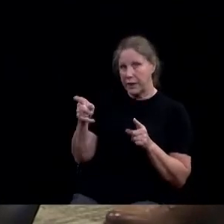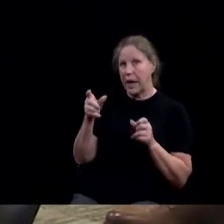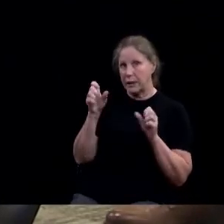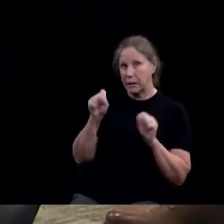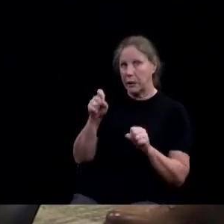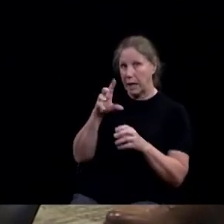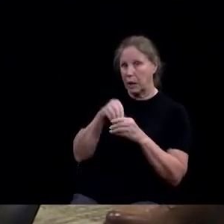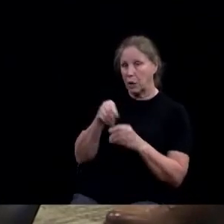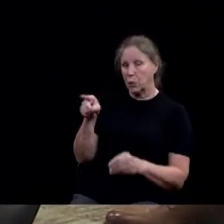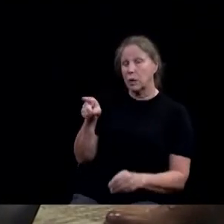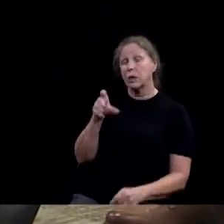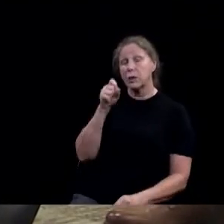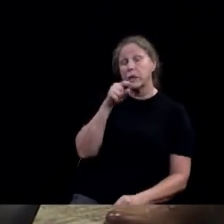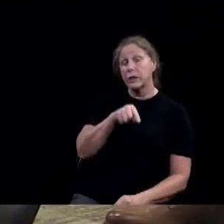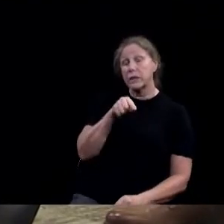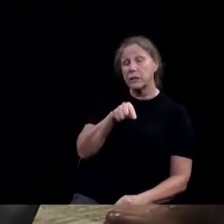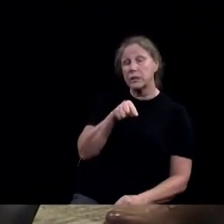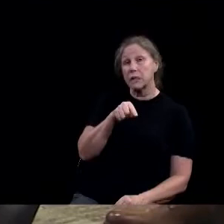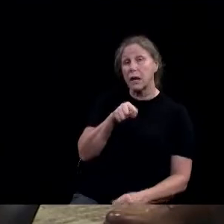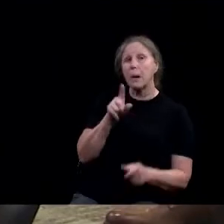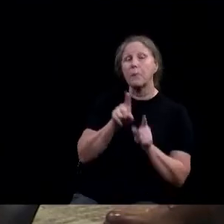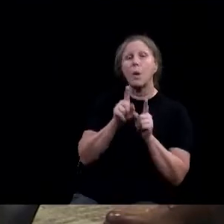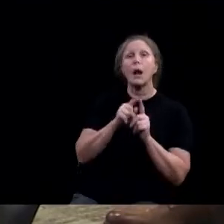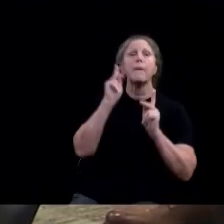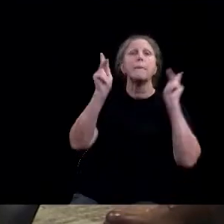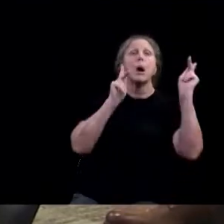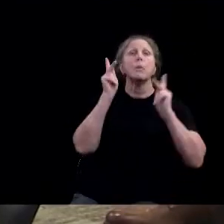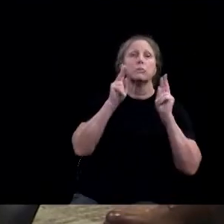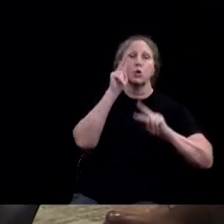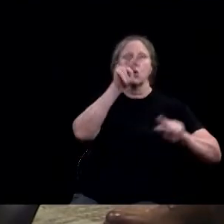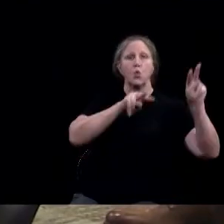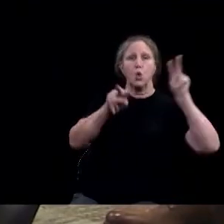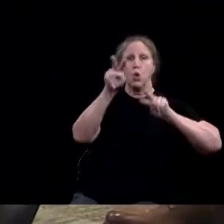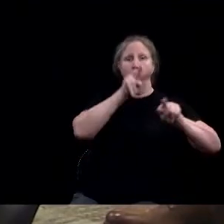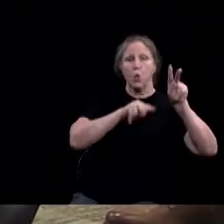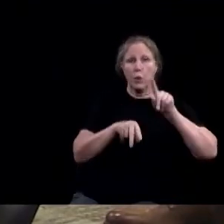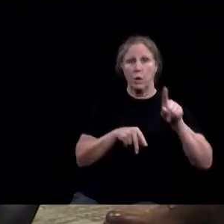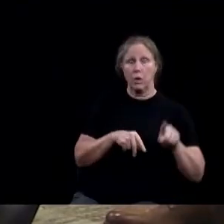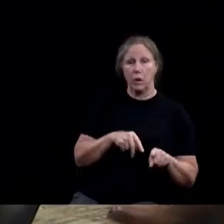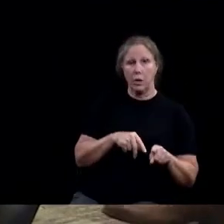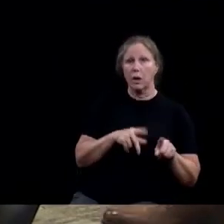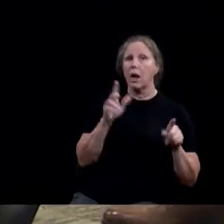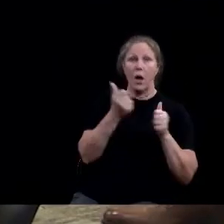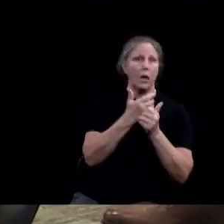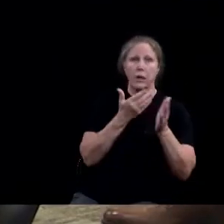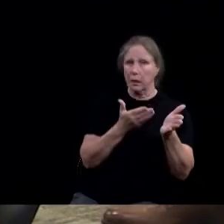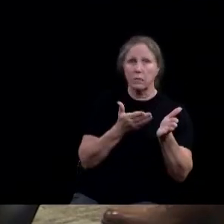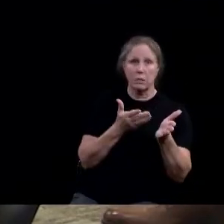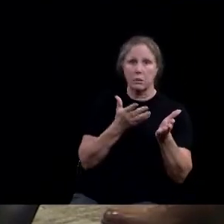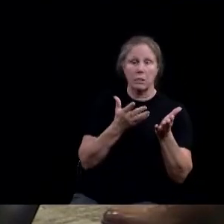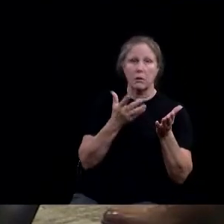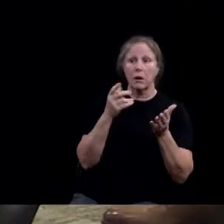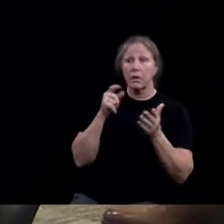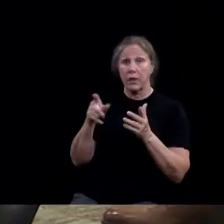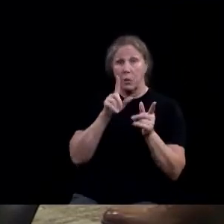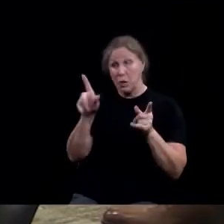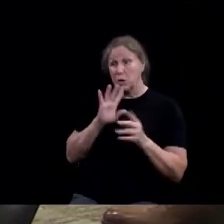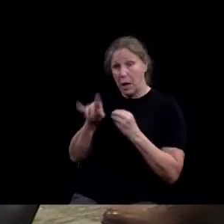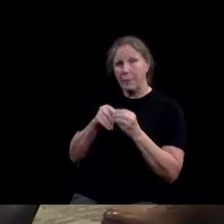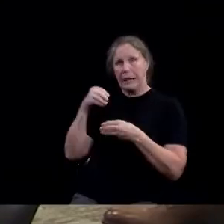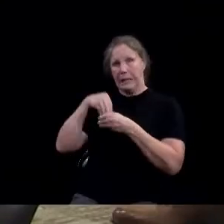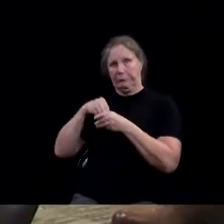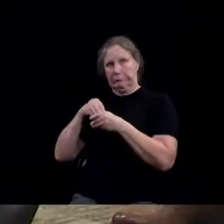public facing for public viewing. All that in-house detail would come most likely out of the EnerGov system.